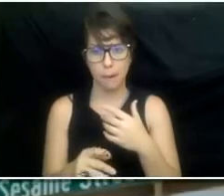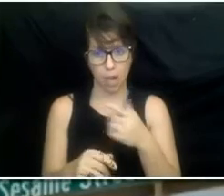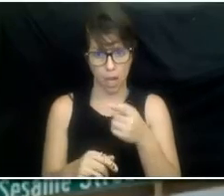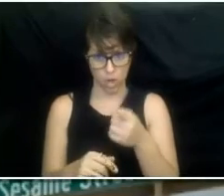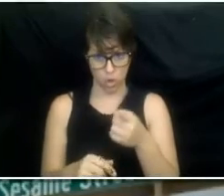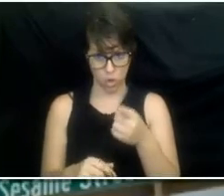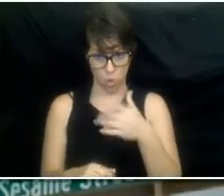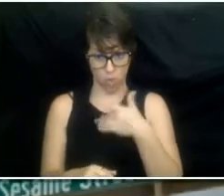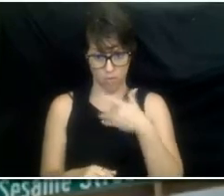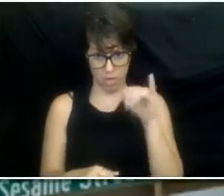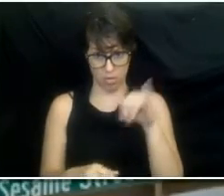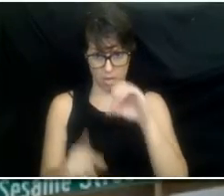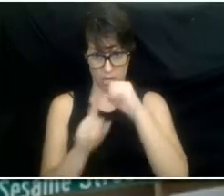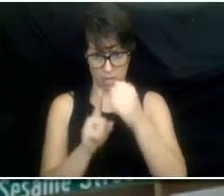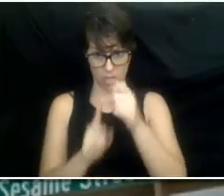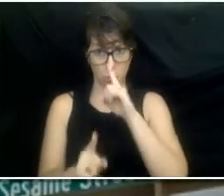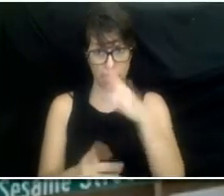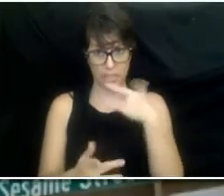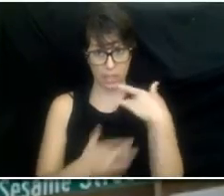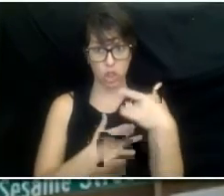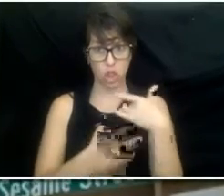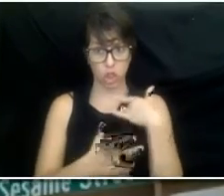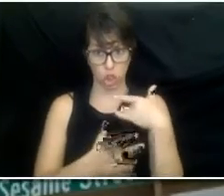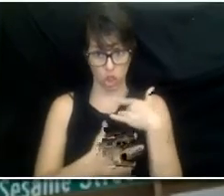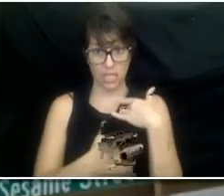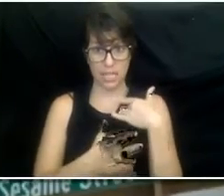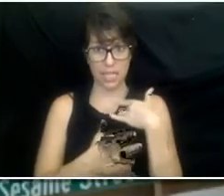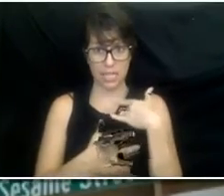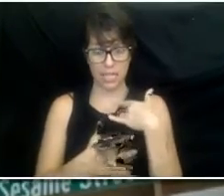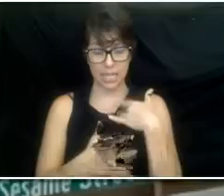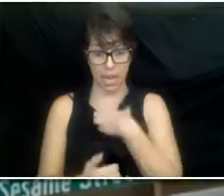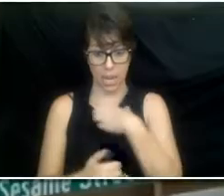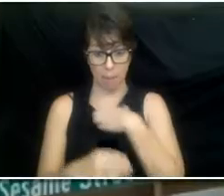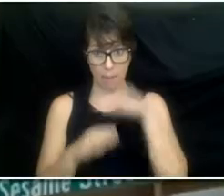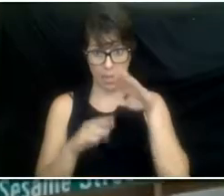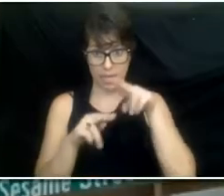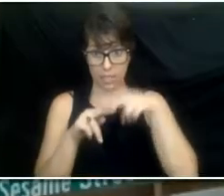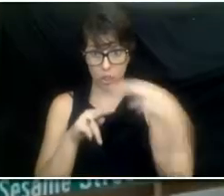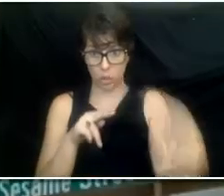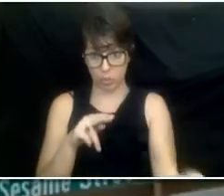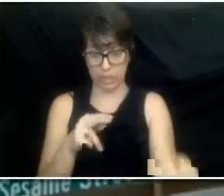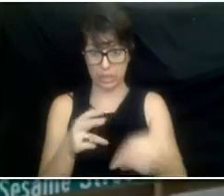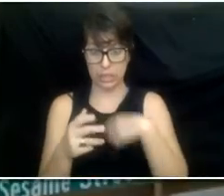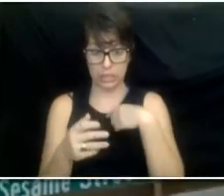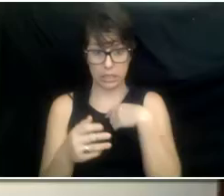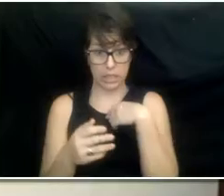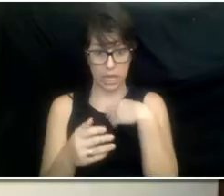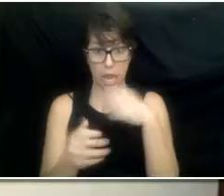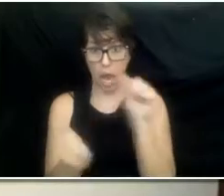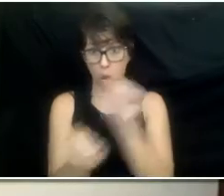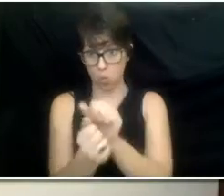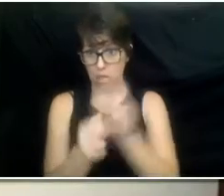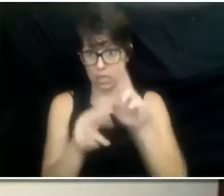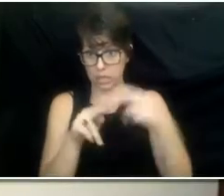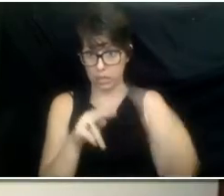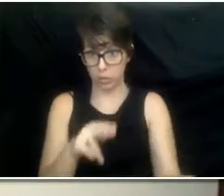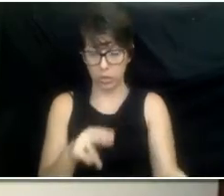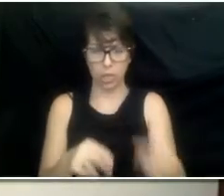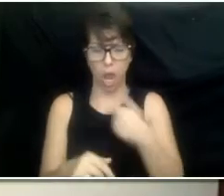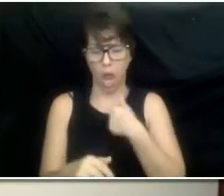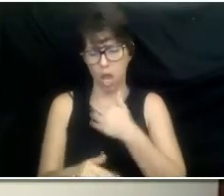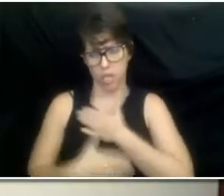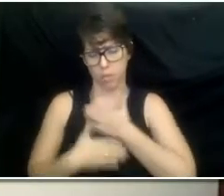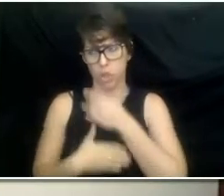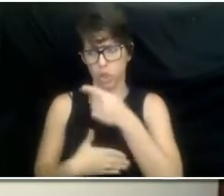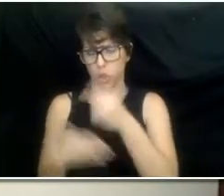to know what you're seeing there does that tell any tell us anything uh I'm I'm saying that the officers are